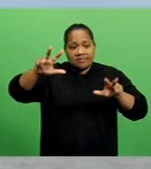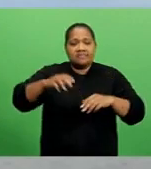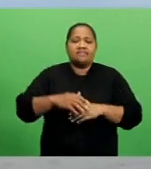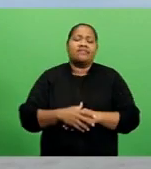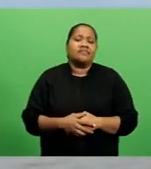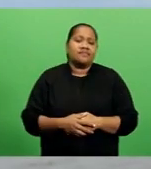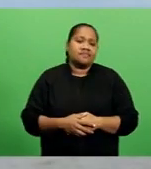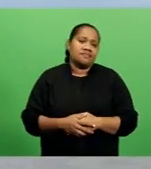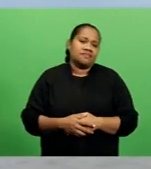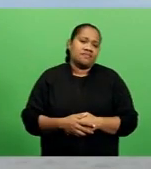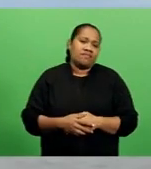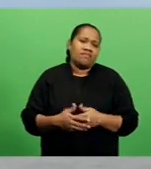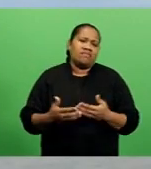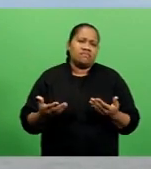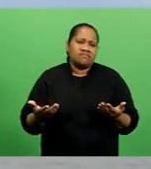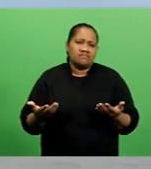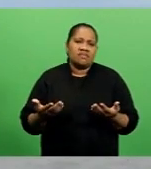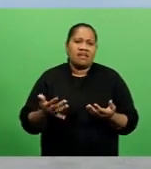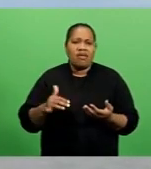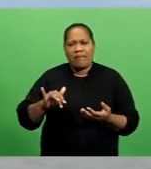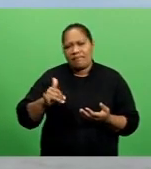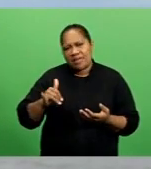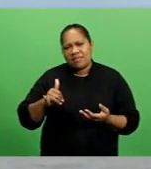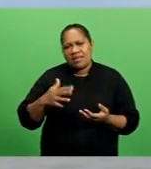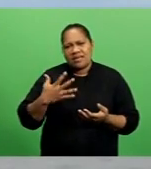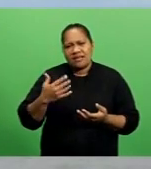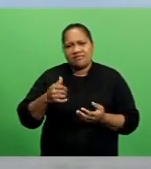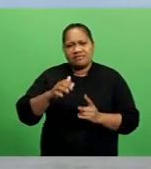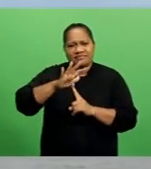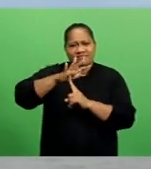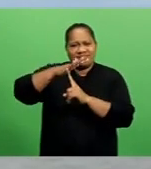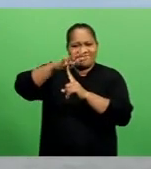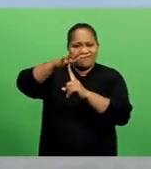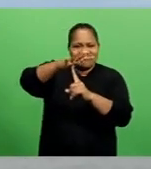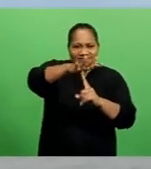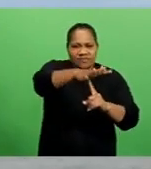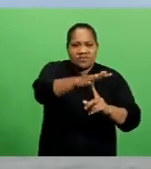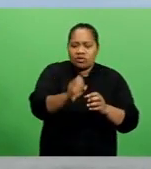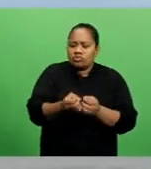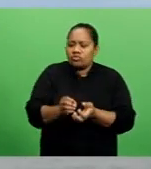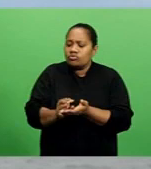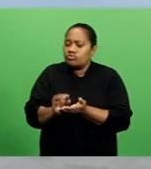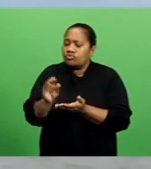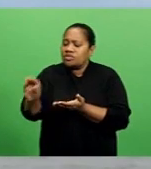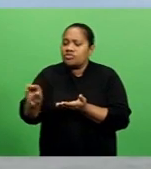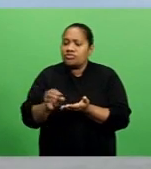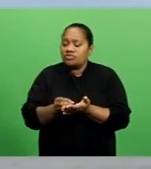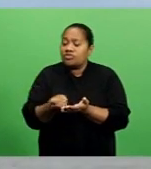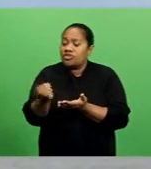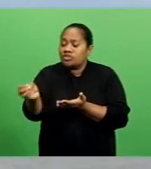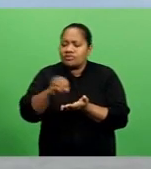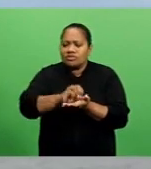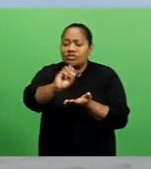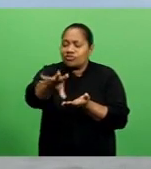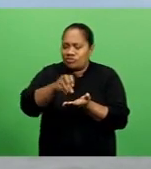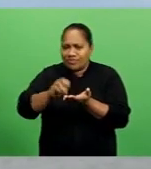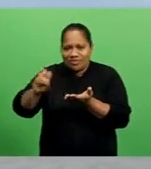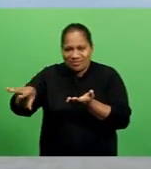craft and possibly by helicopter, to a number of other locations to allow distribution